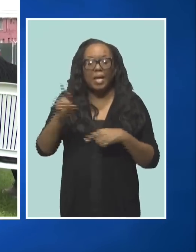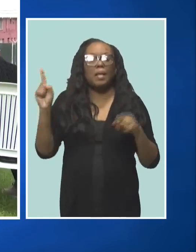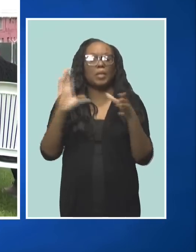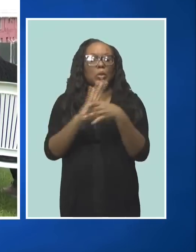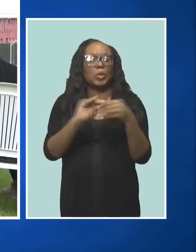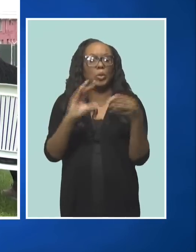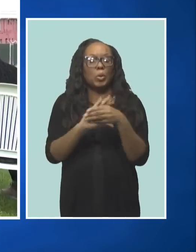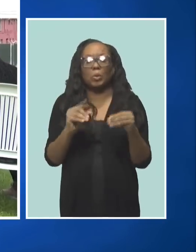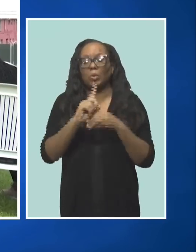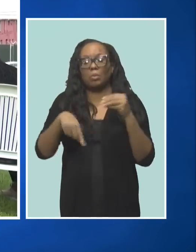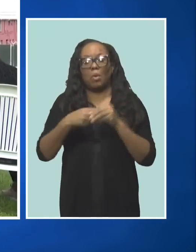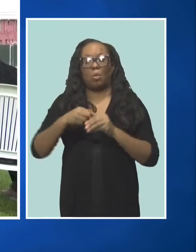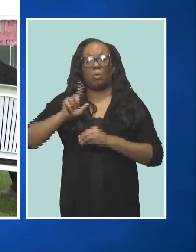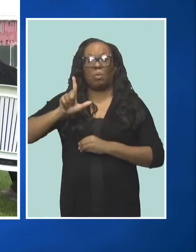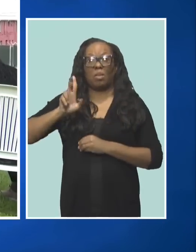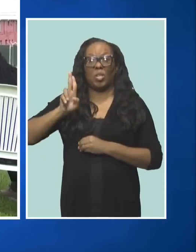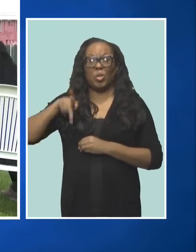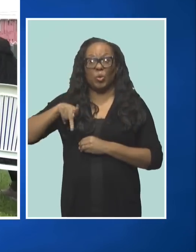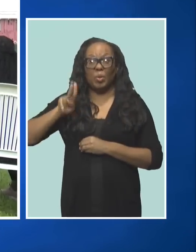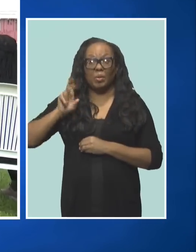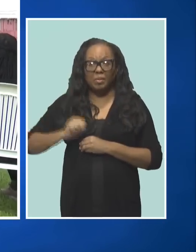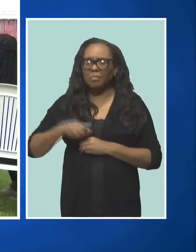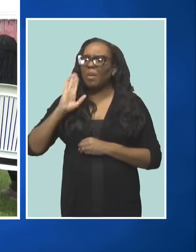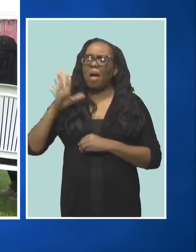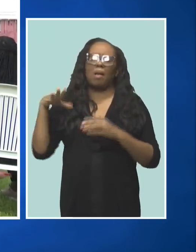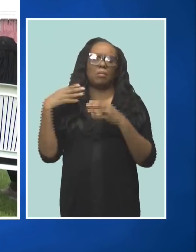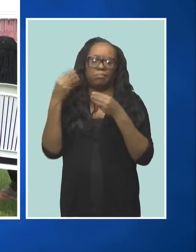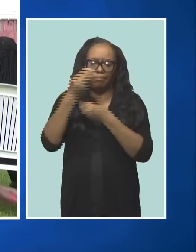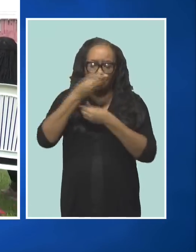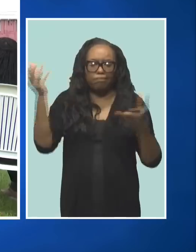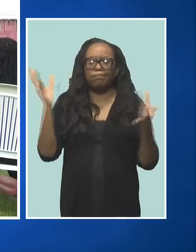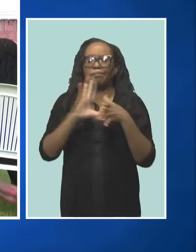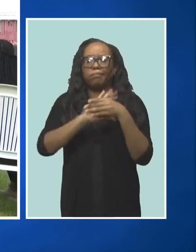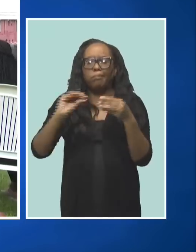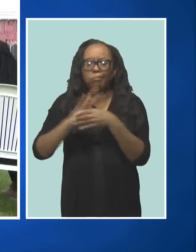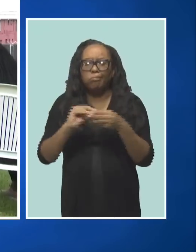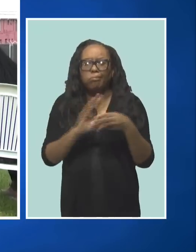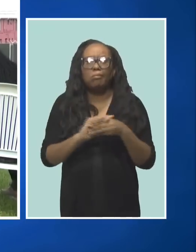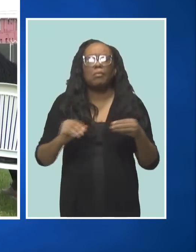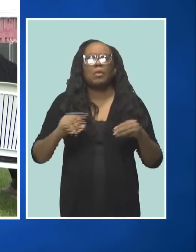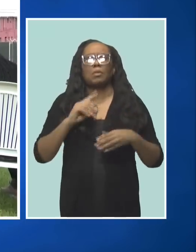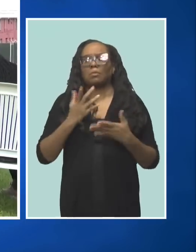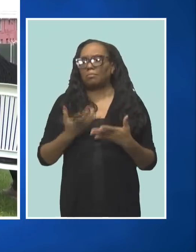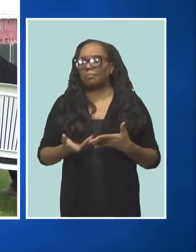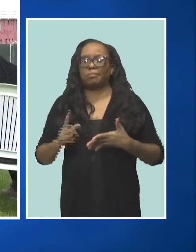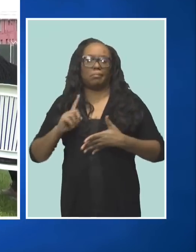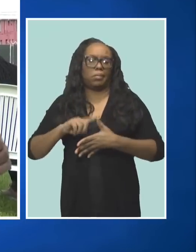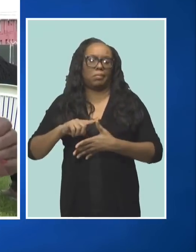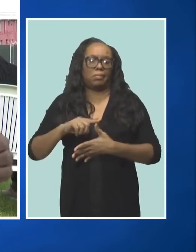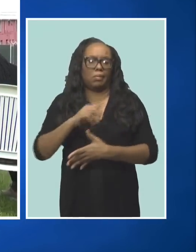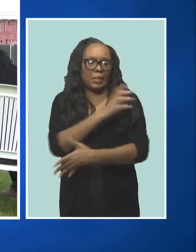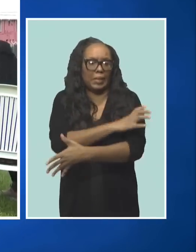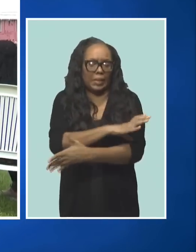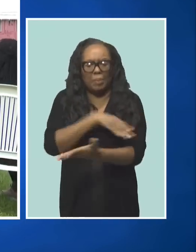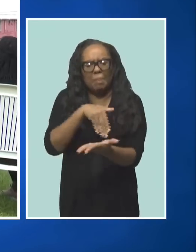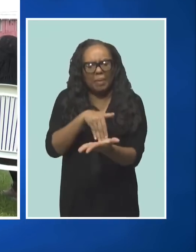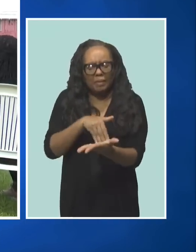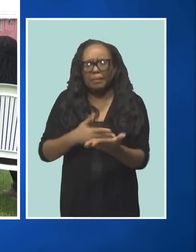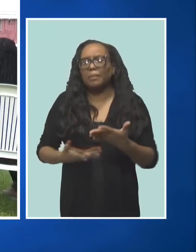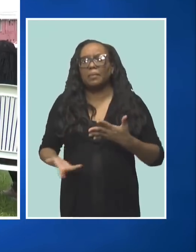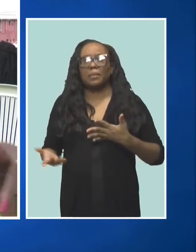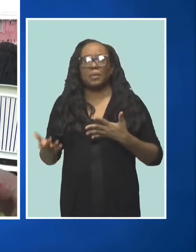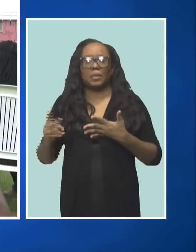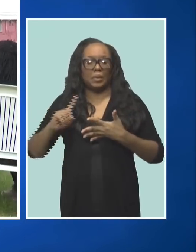Barbados. So it will be telling from the clinical side, and then we also want